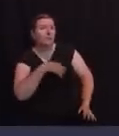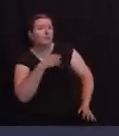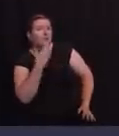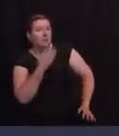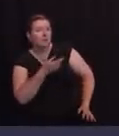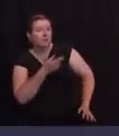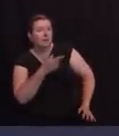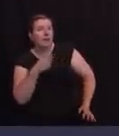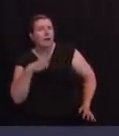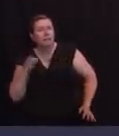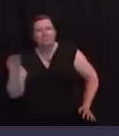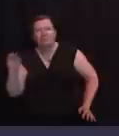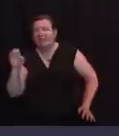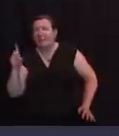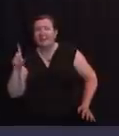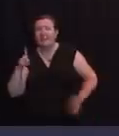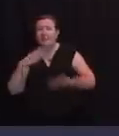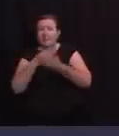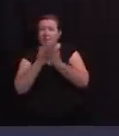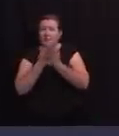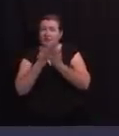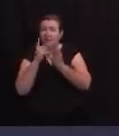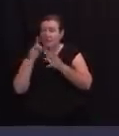questions. Okay, sorry.